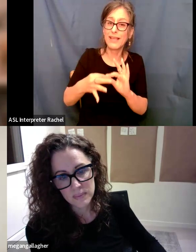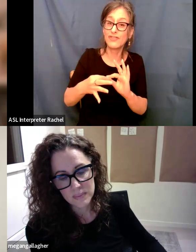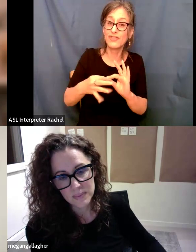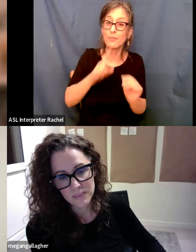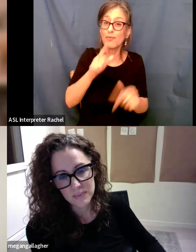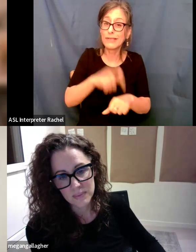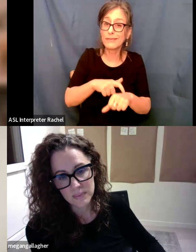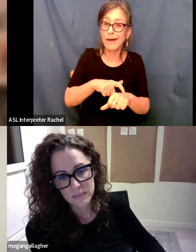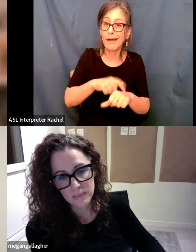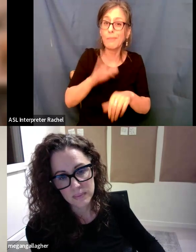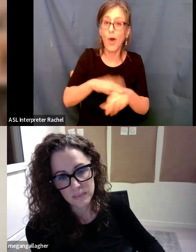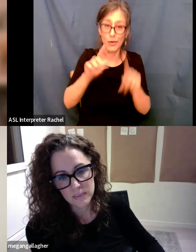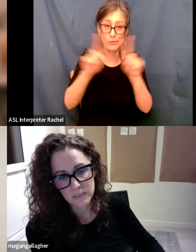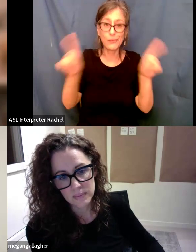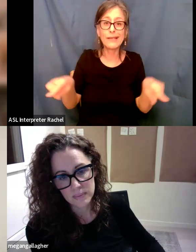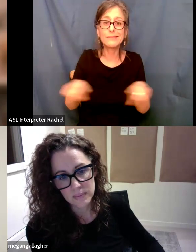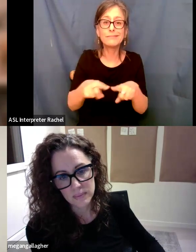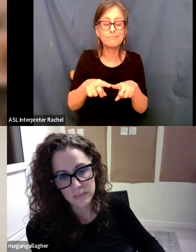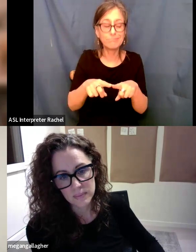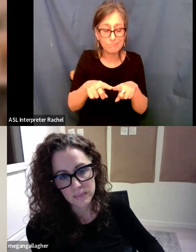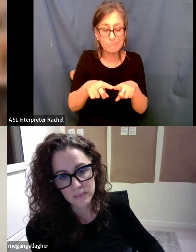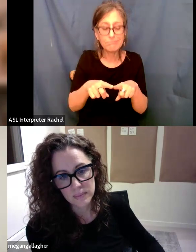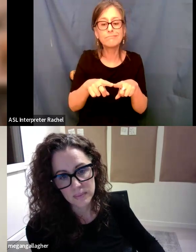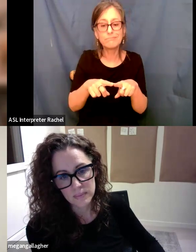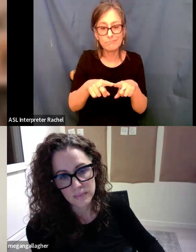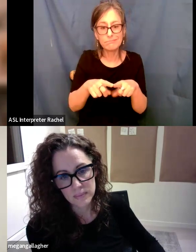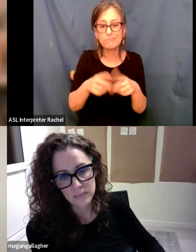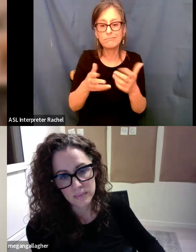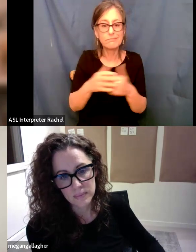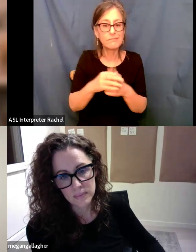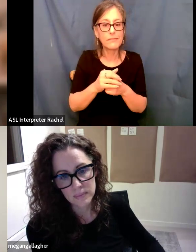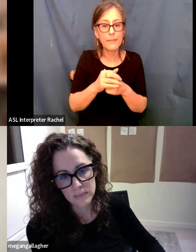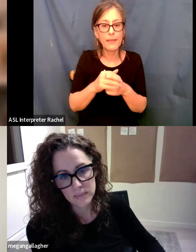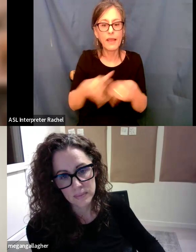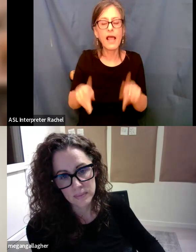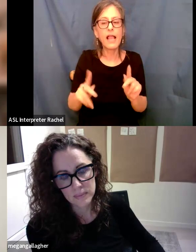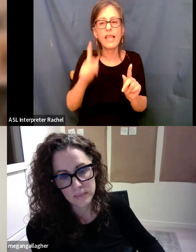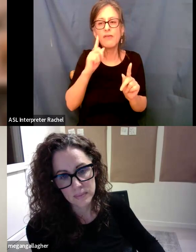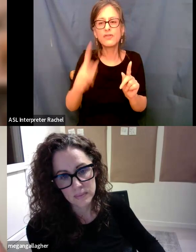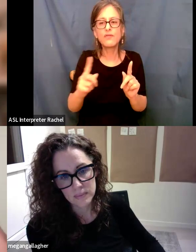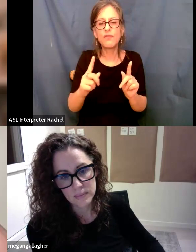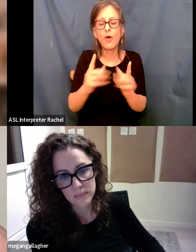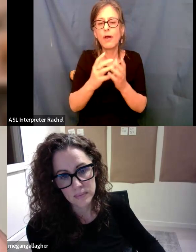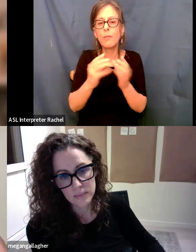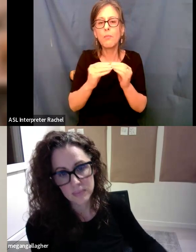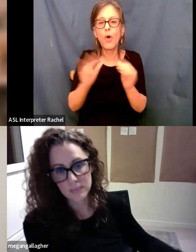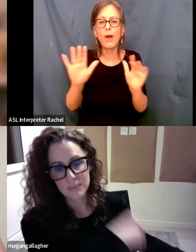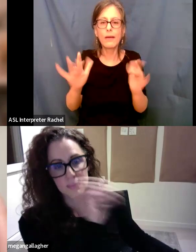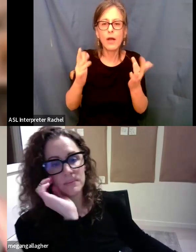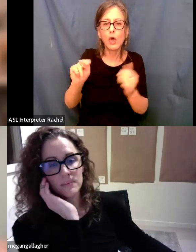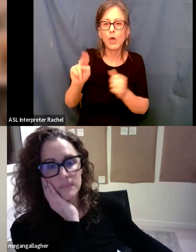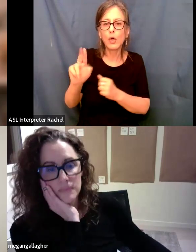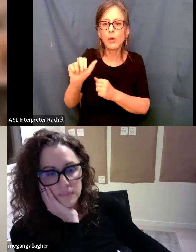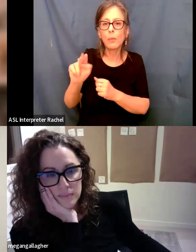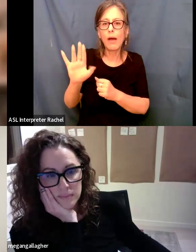on screen, then I find that usually I don't know, allows for the most amount of nuance as opposed to like you trying